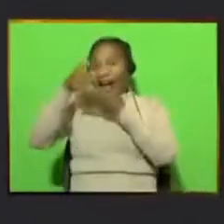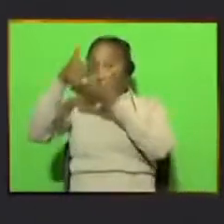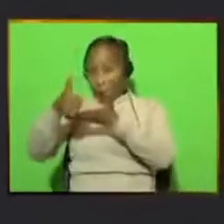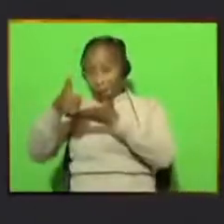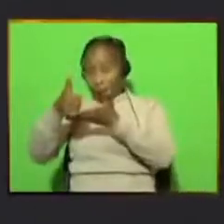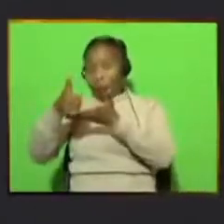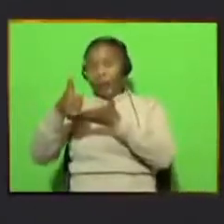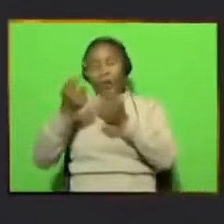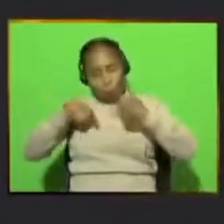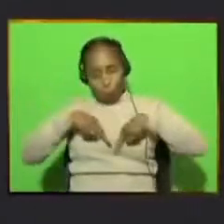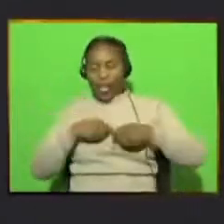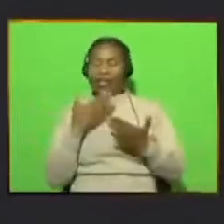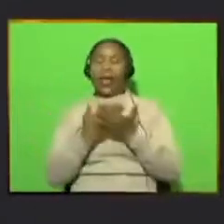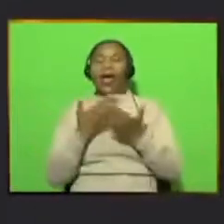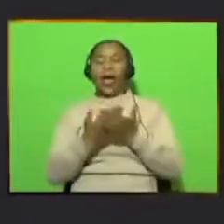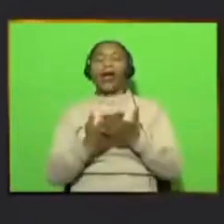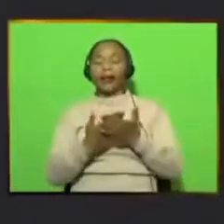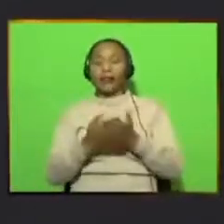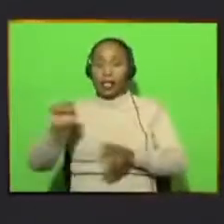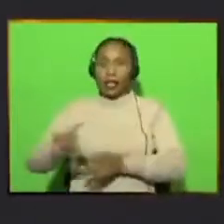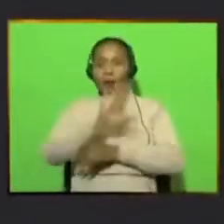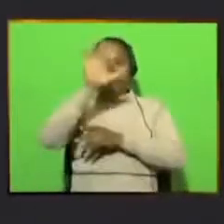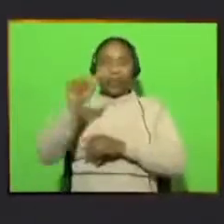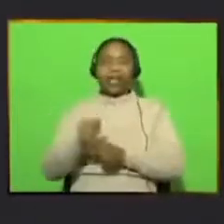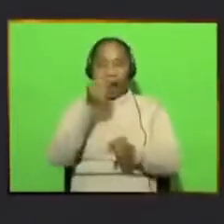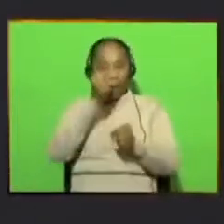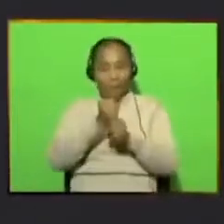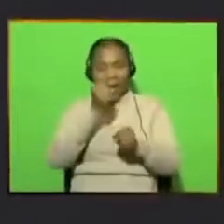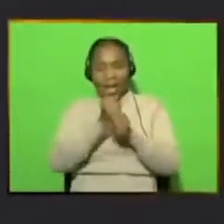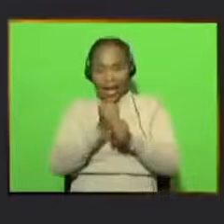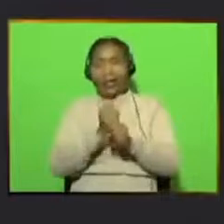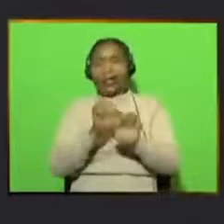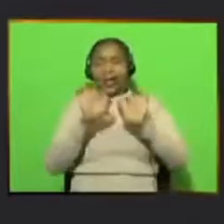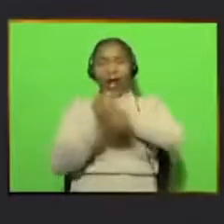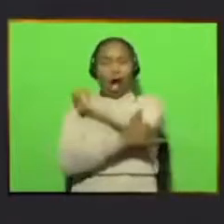land vir almal maak. Baie seën en baie voorspoed.